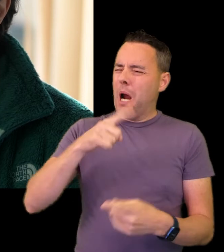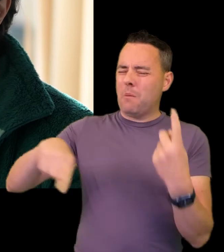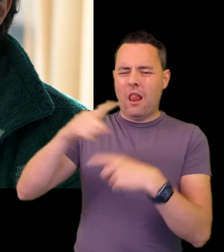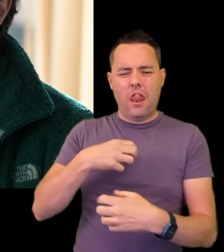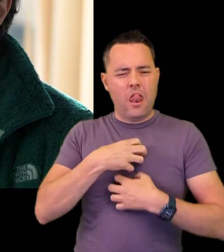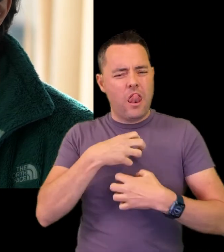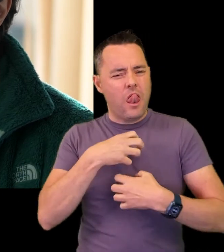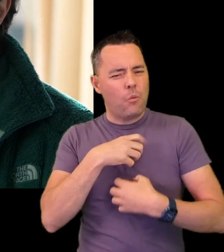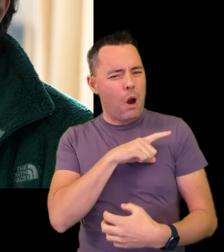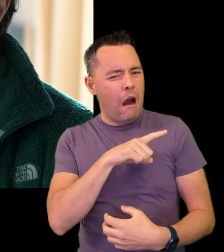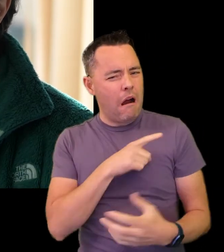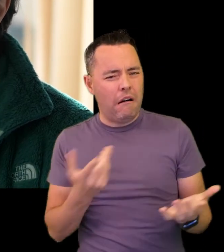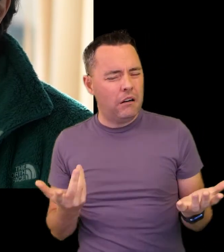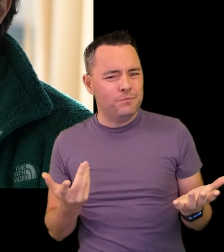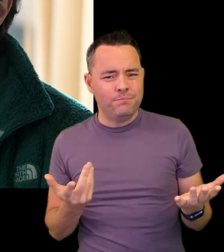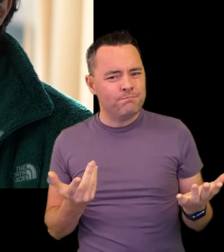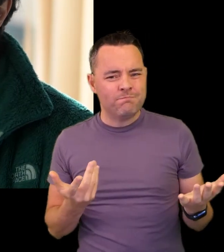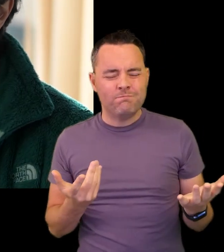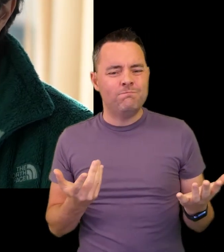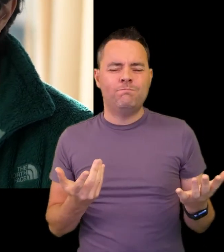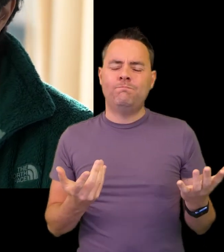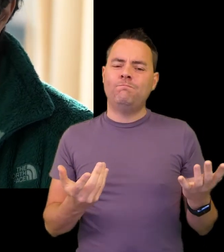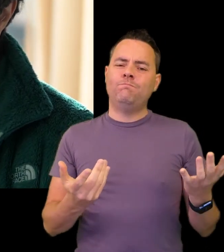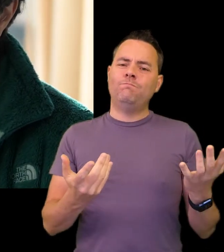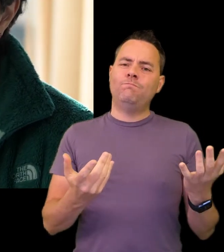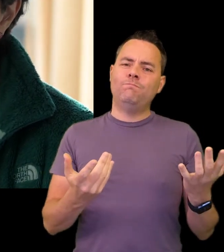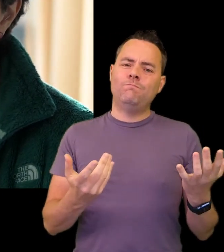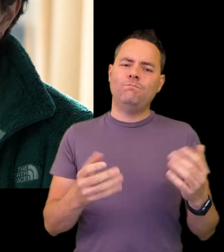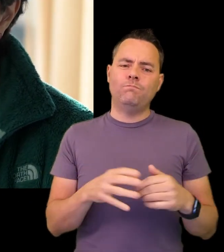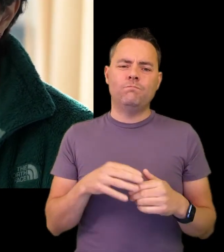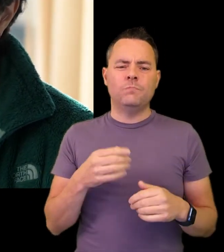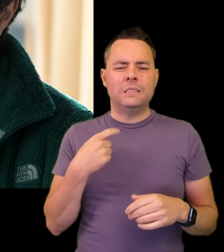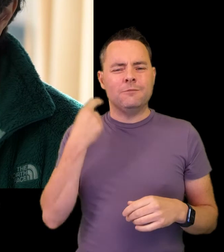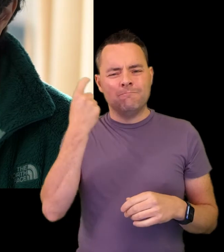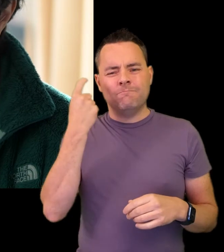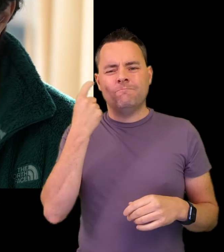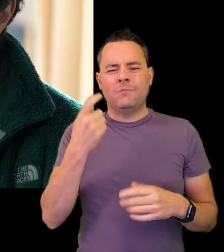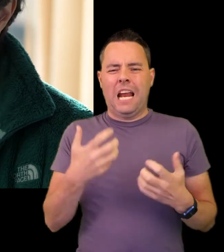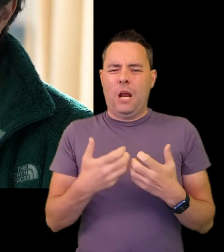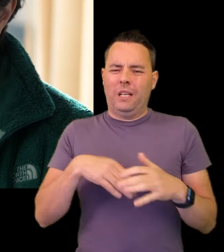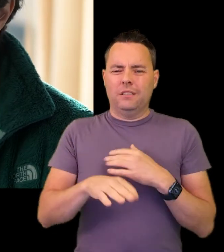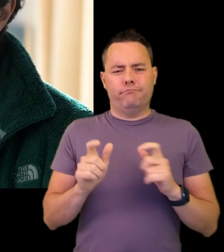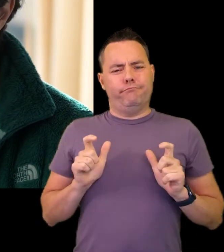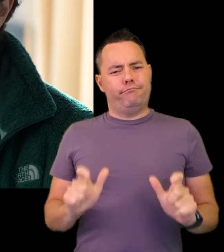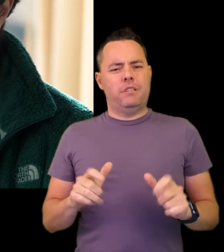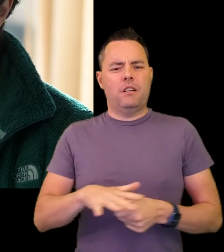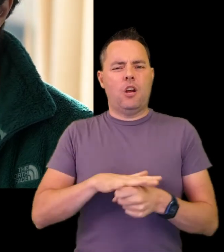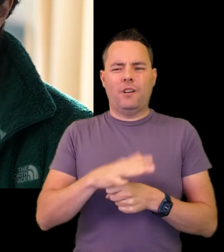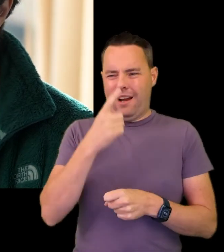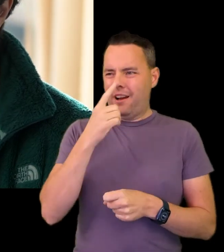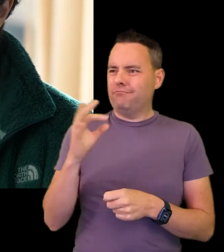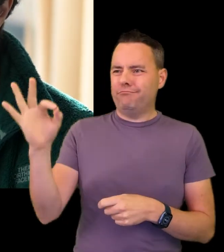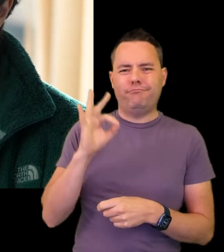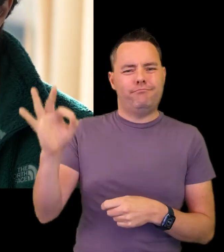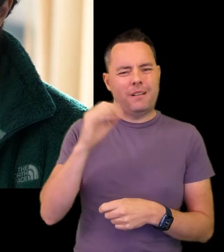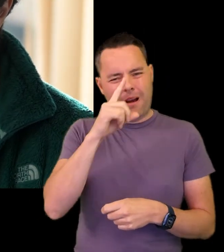the people are so scared to step outside their comfort zone and ask questions.